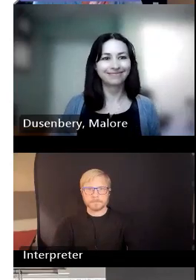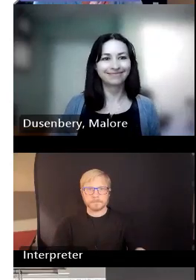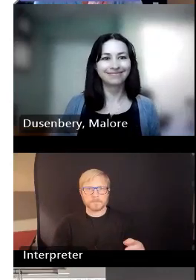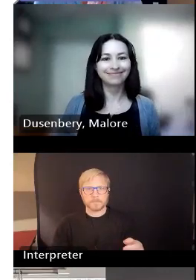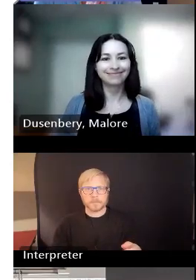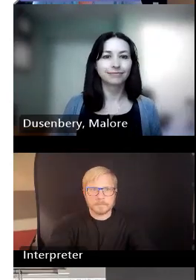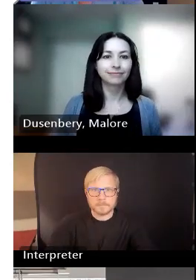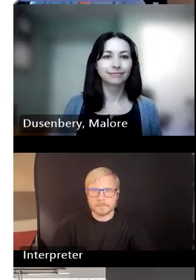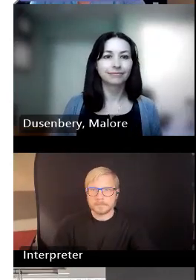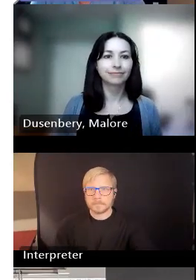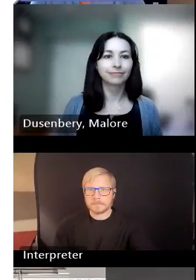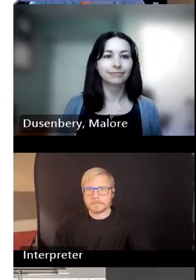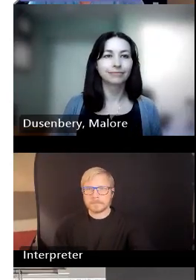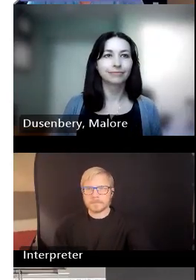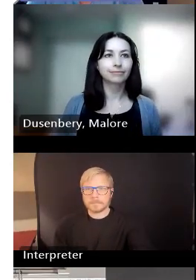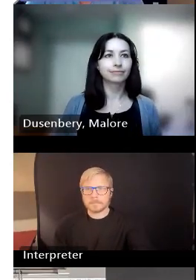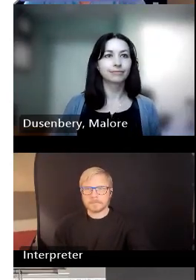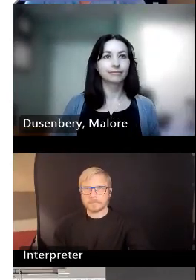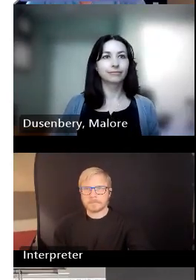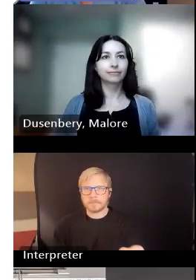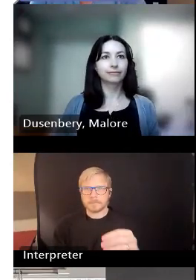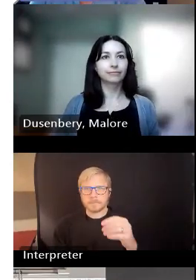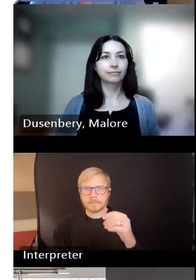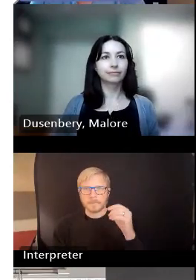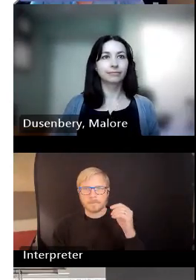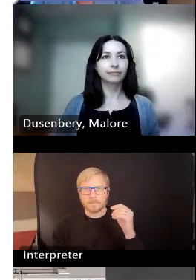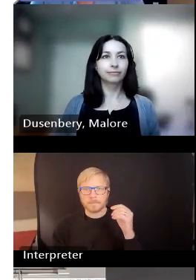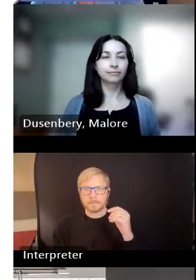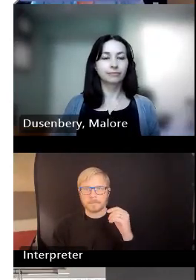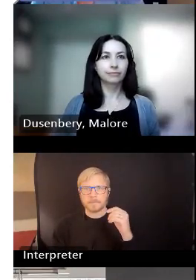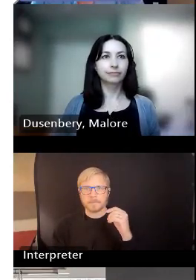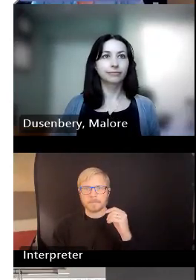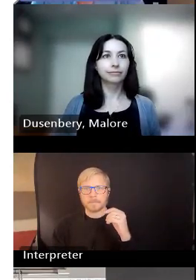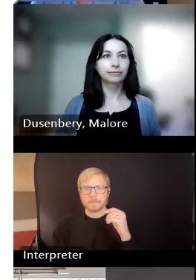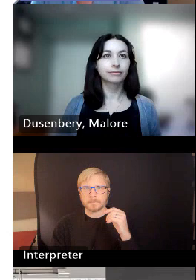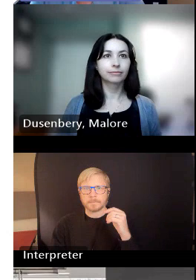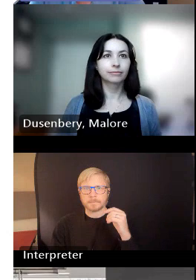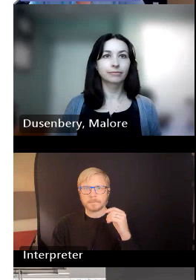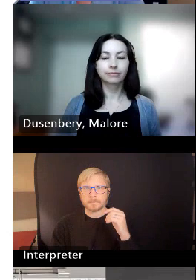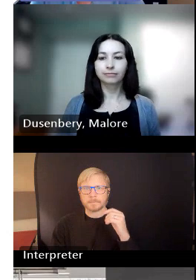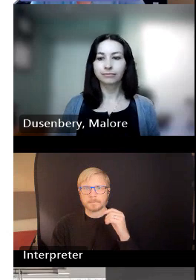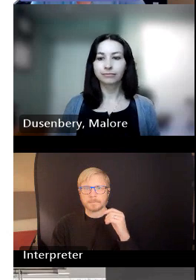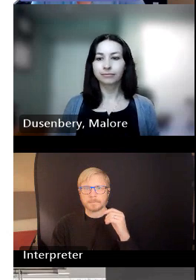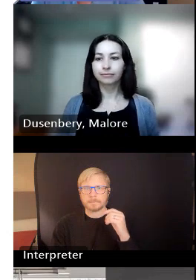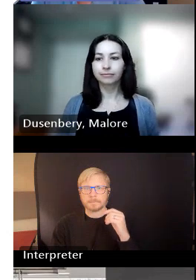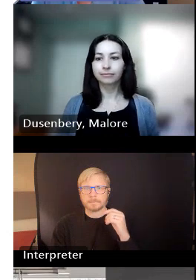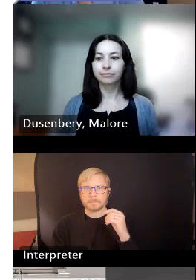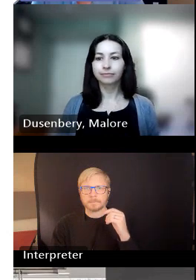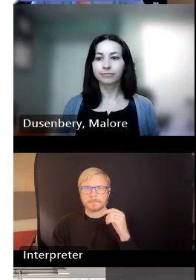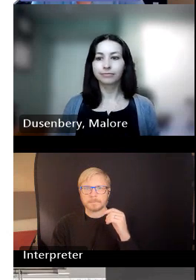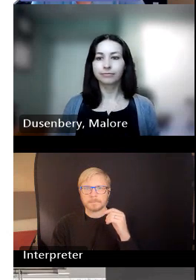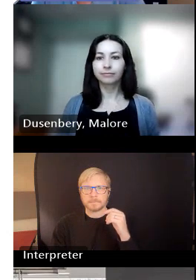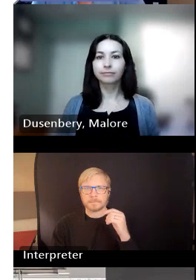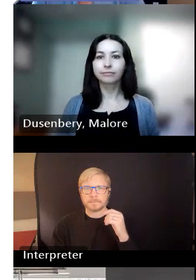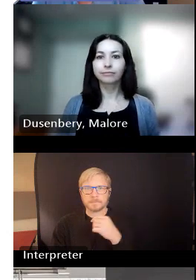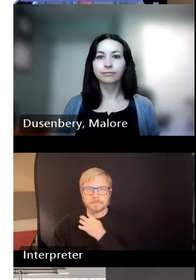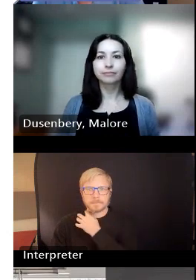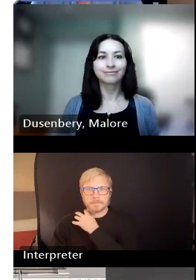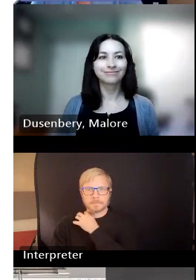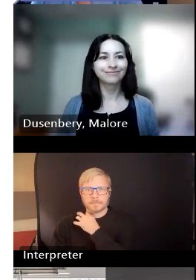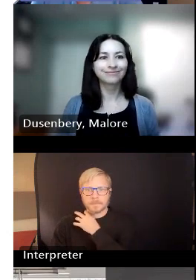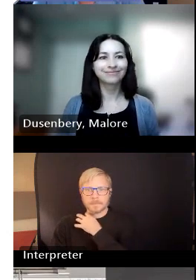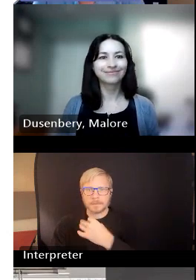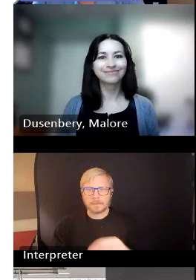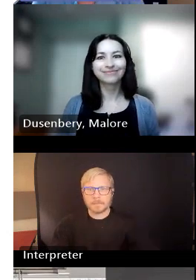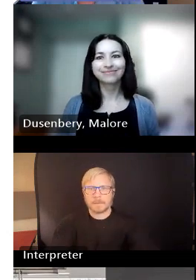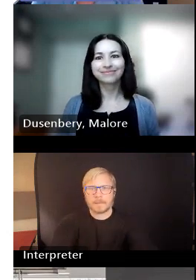Welcome, everyone. This is the first of the Center for Victim Research's webinars in a long time,